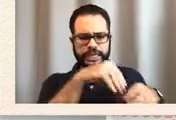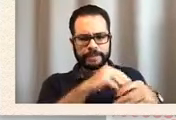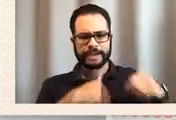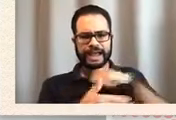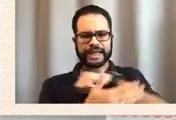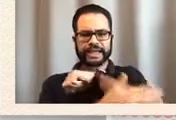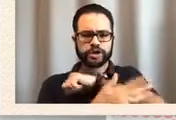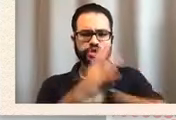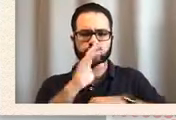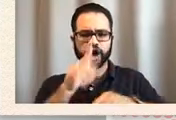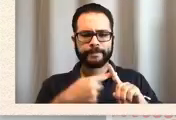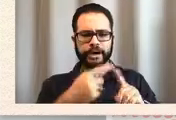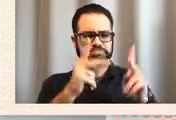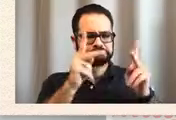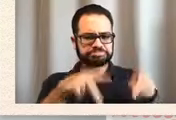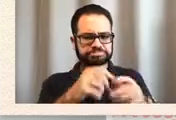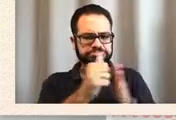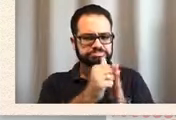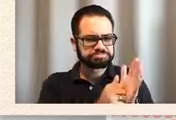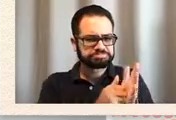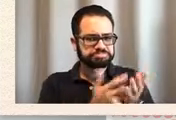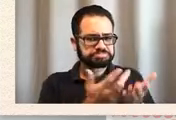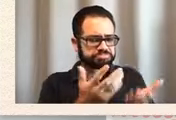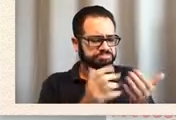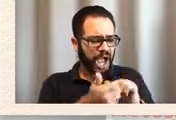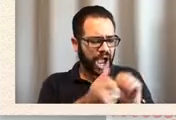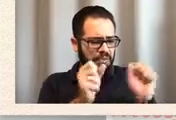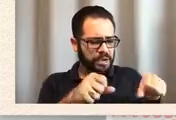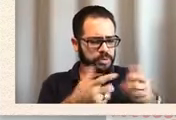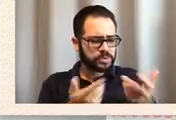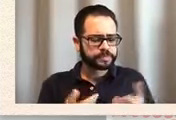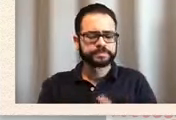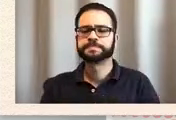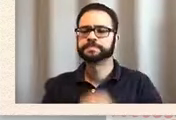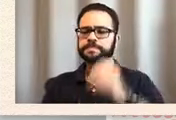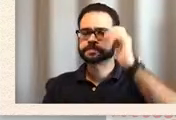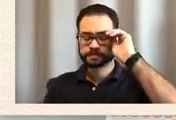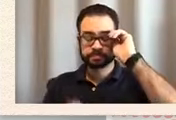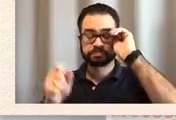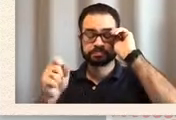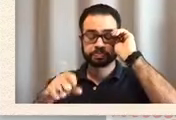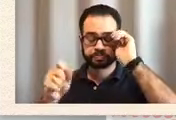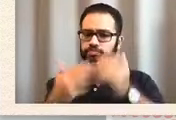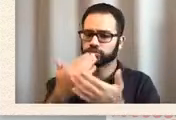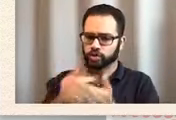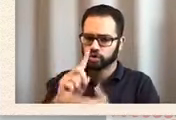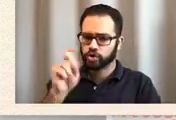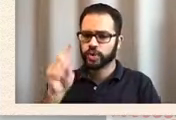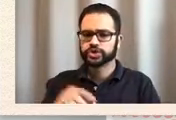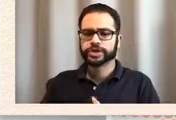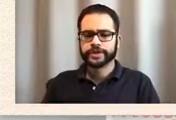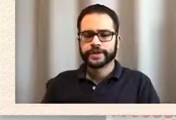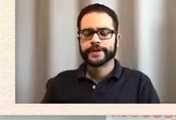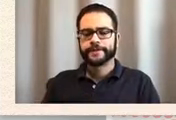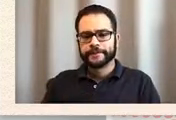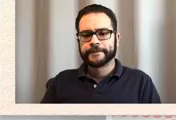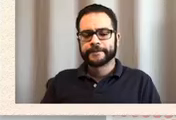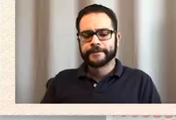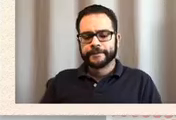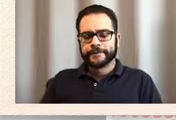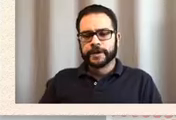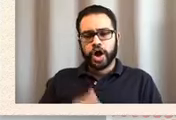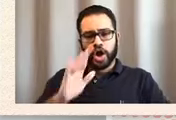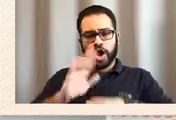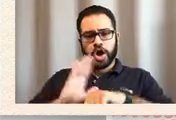Is that possible, or what should they do? Yeah, great question. And so on our website,